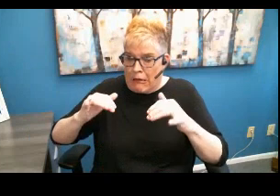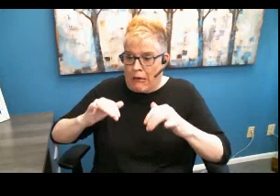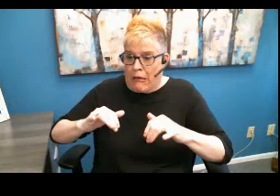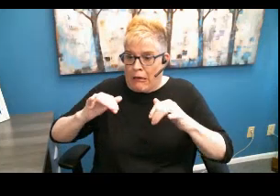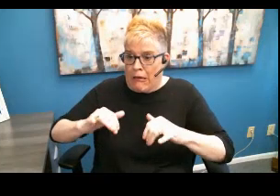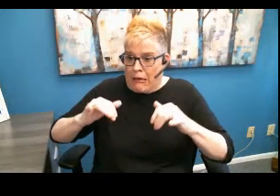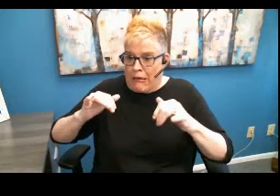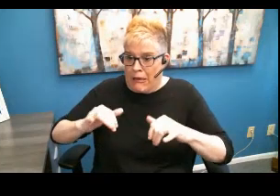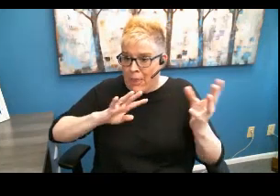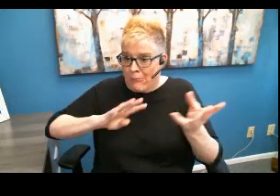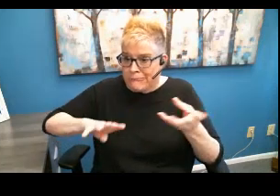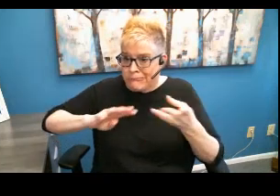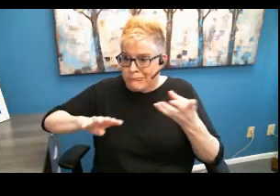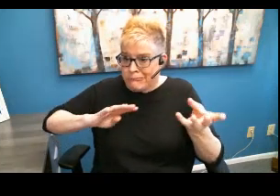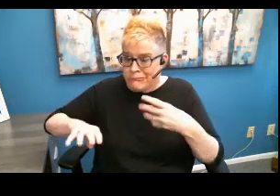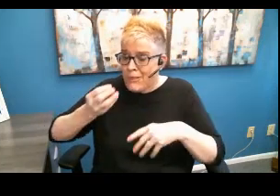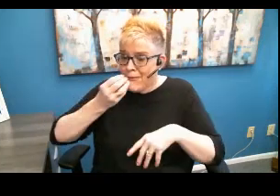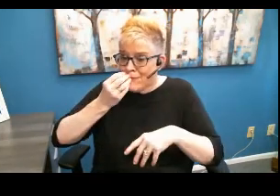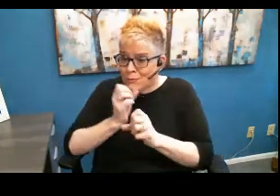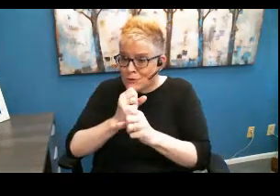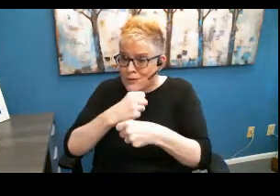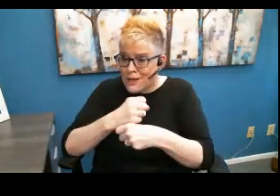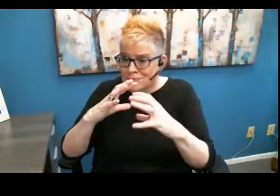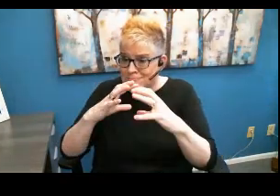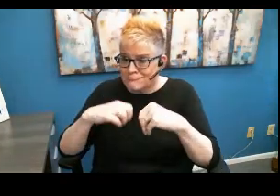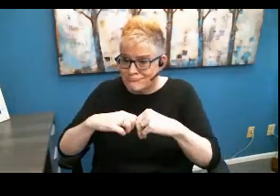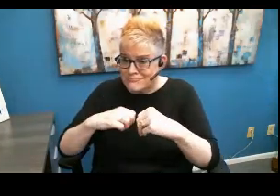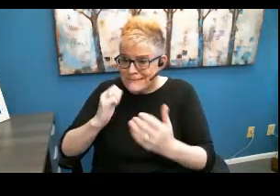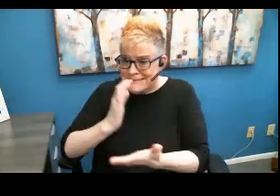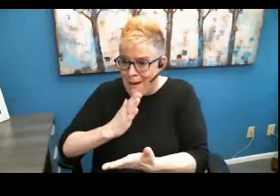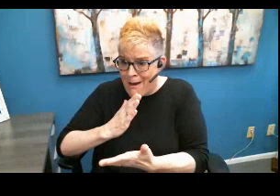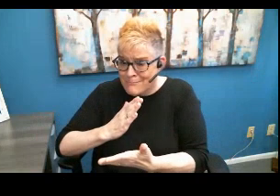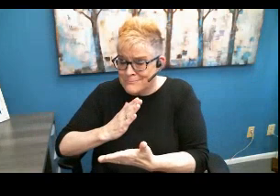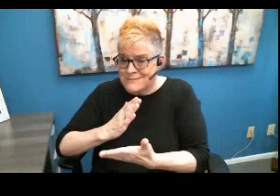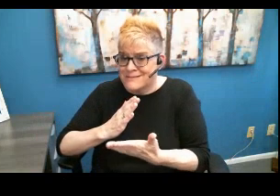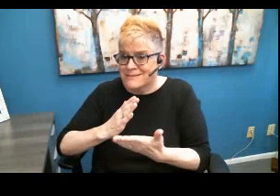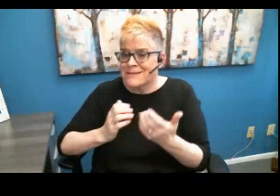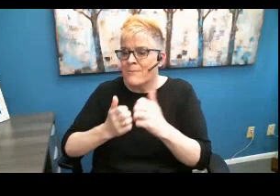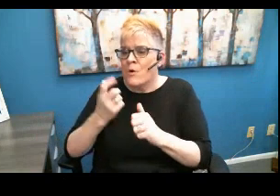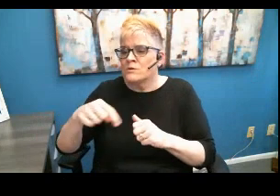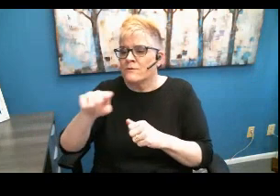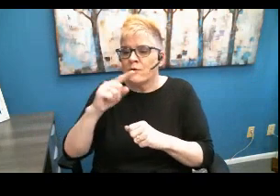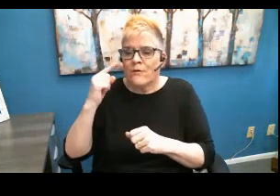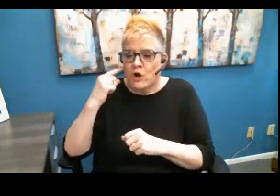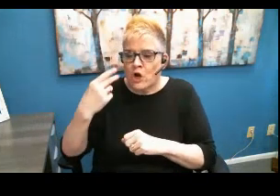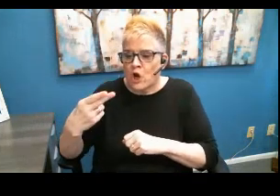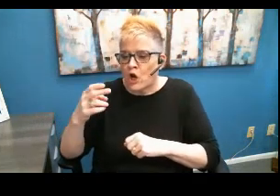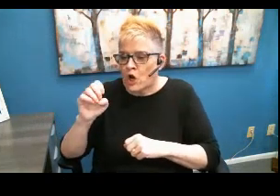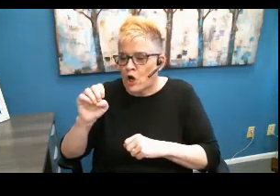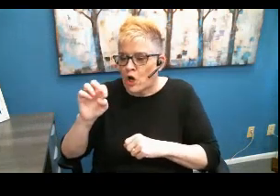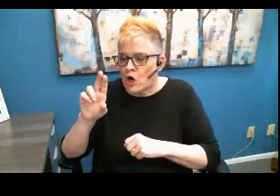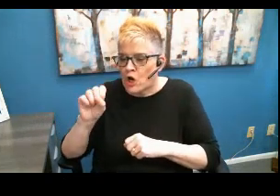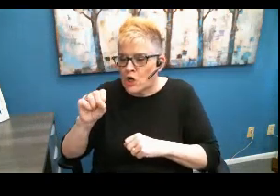the production of couscous, right? As well as, I'm sure most everyone heard of Hershey Foods, right? So another one of our